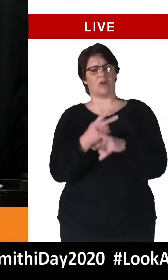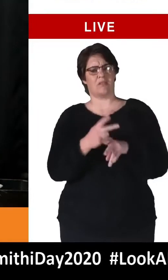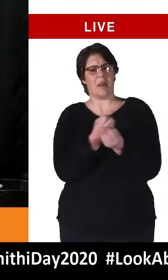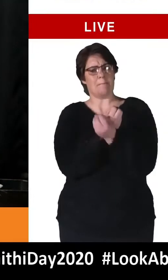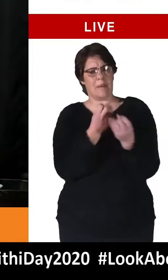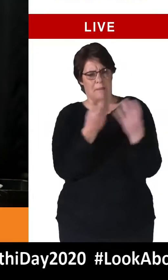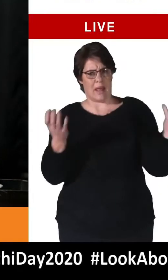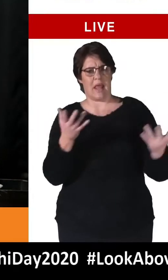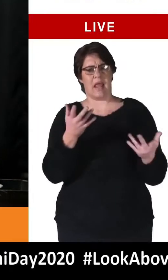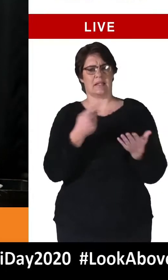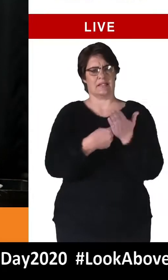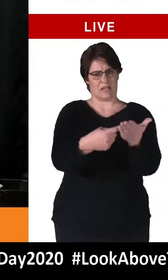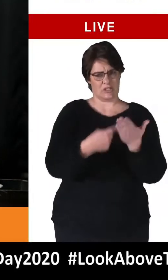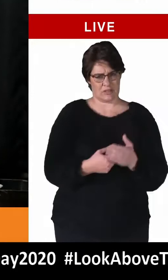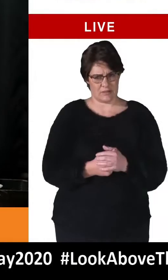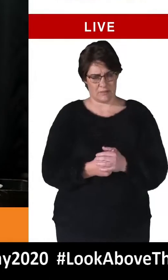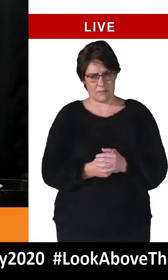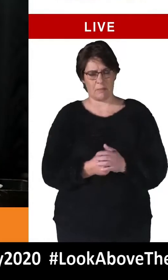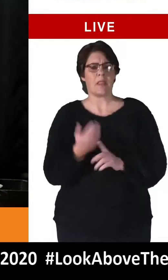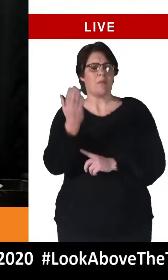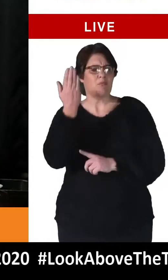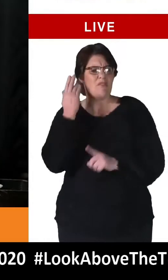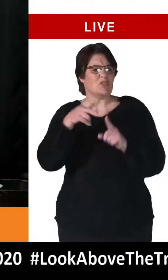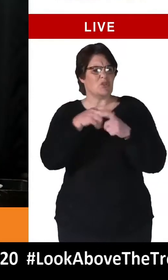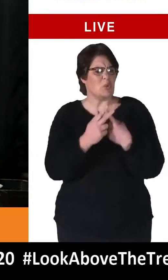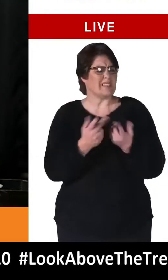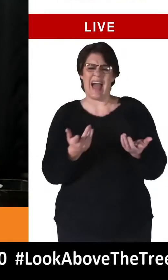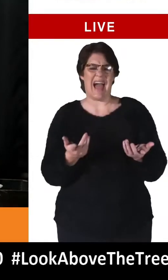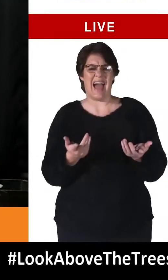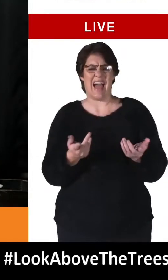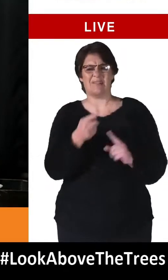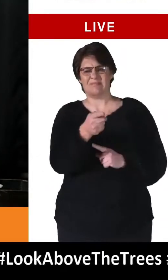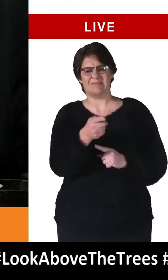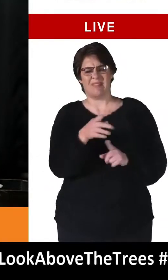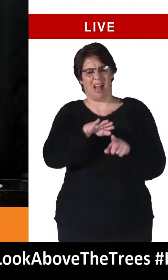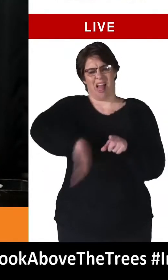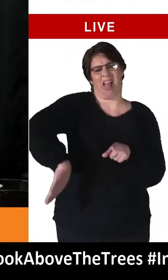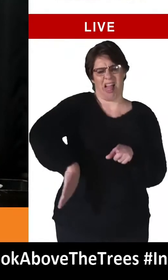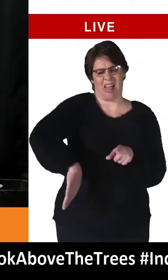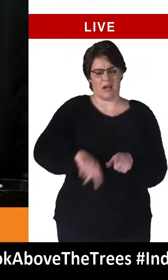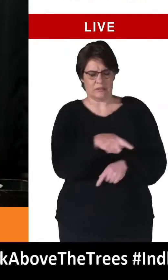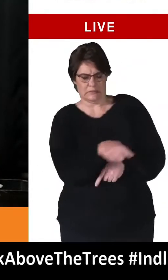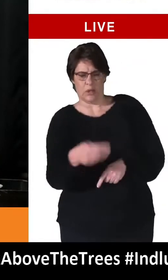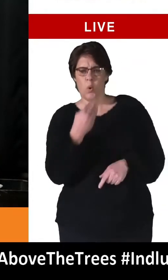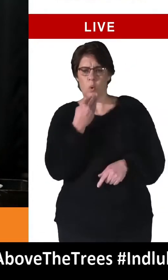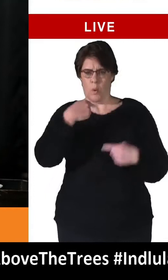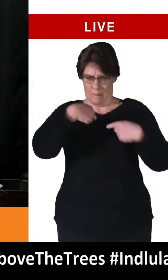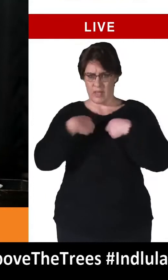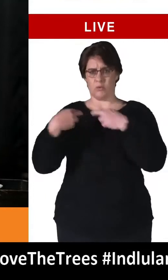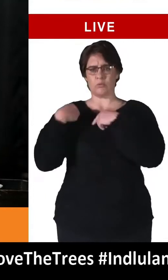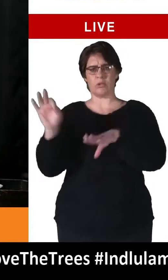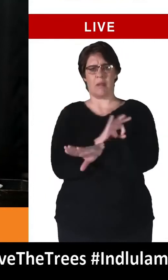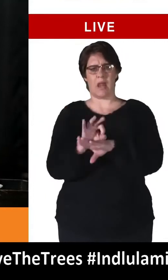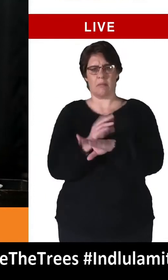so many discussions, where previous tools have sometimes been alien to those responsible for